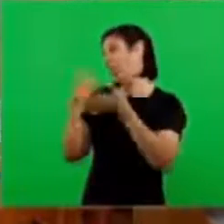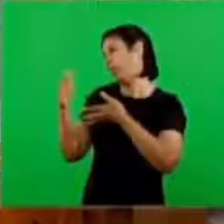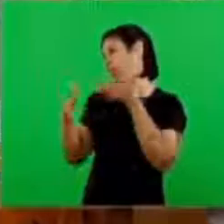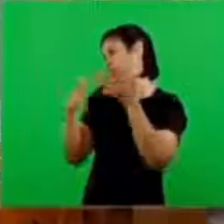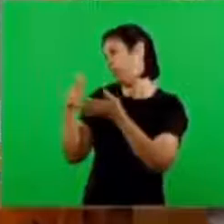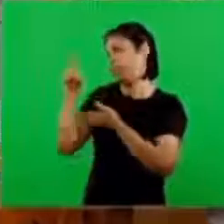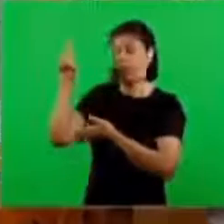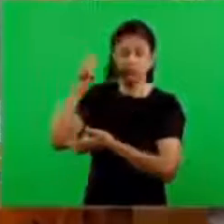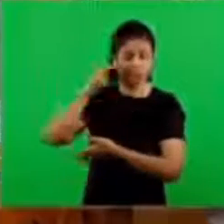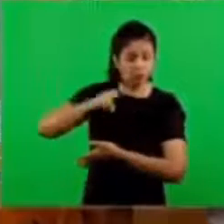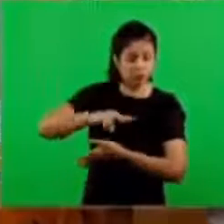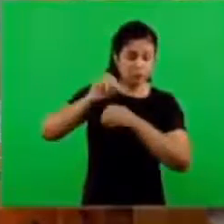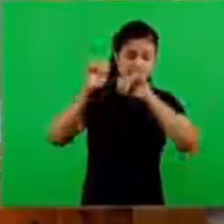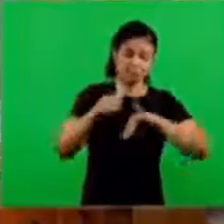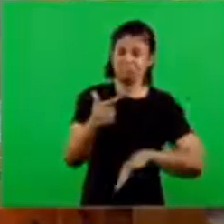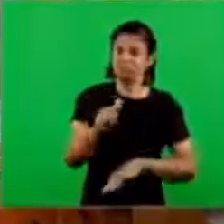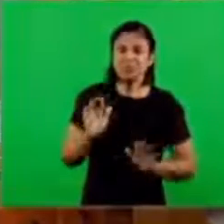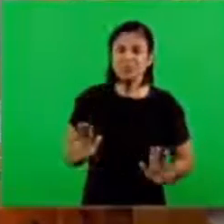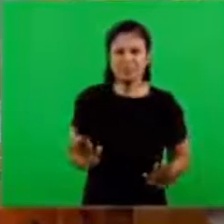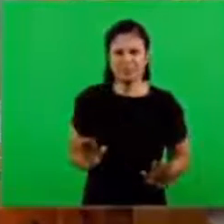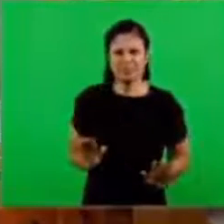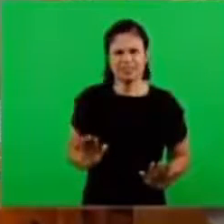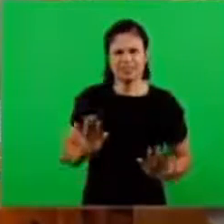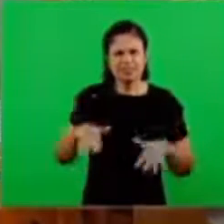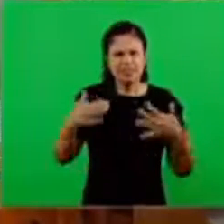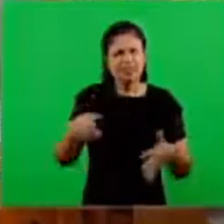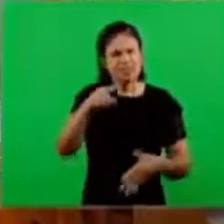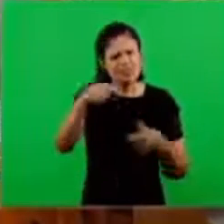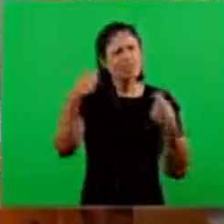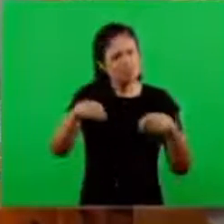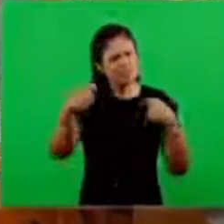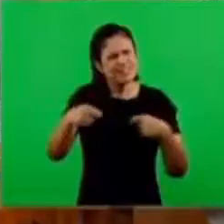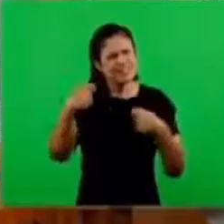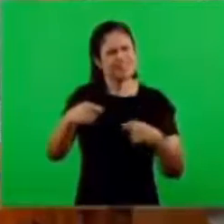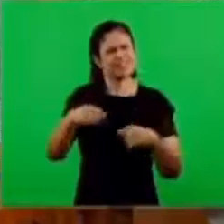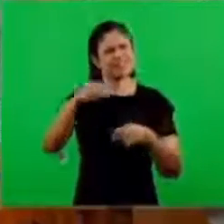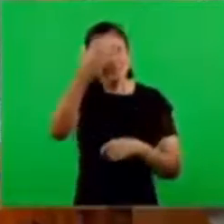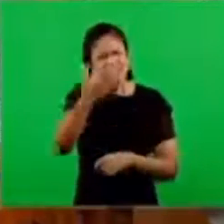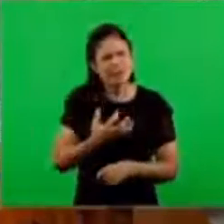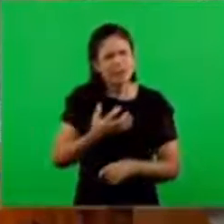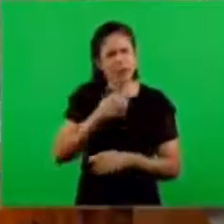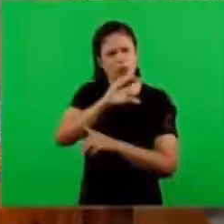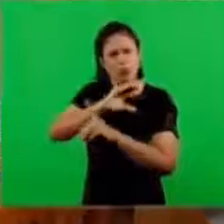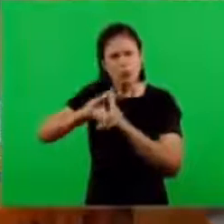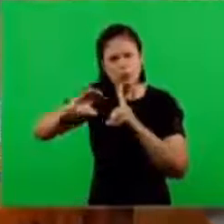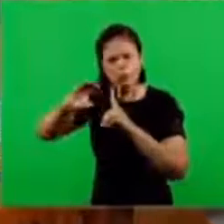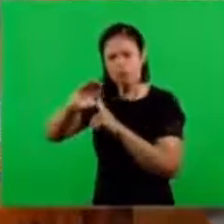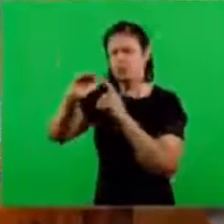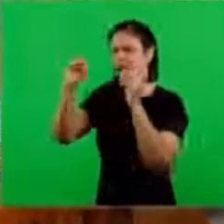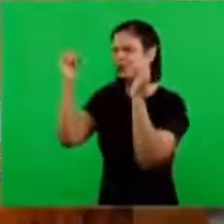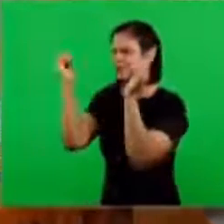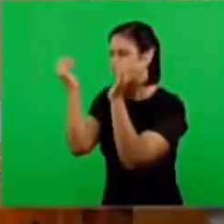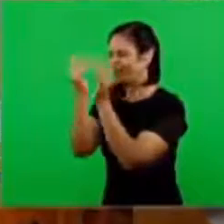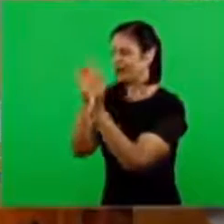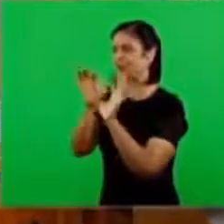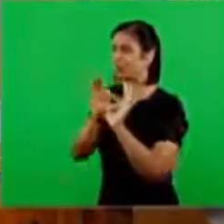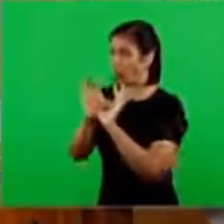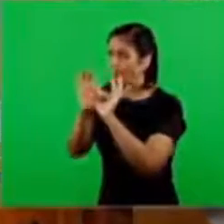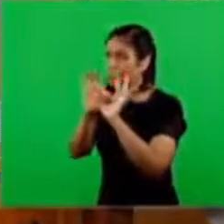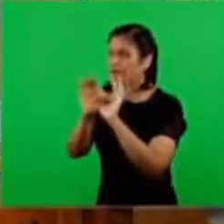needs, of the benefits. When you have need to praise the Lord, He also has